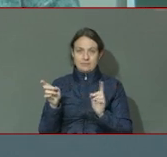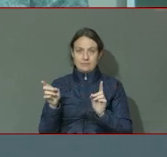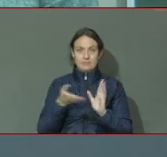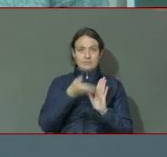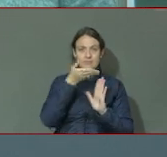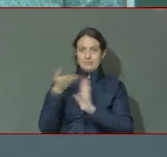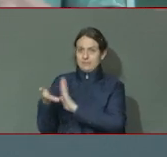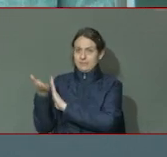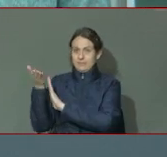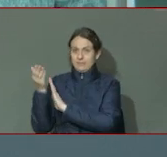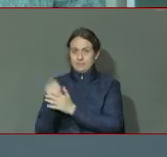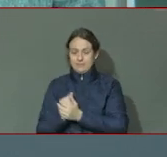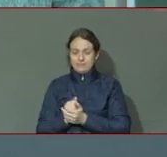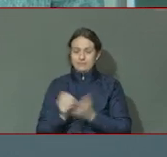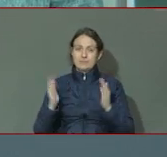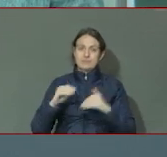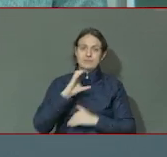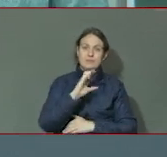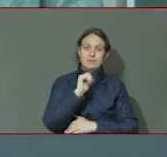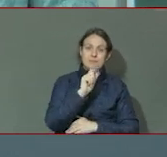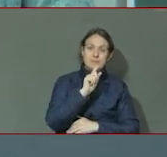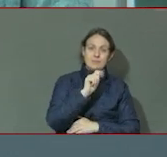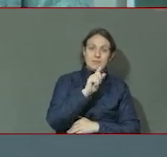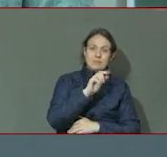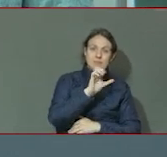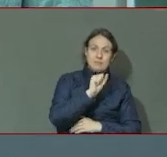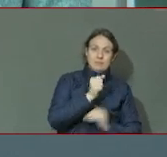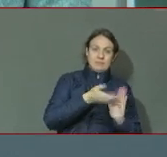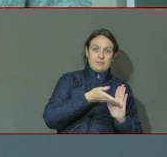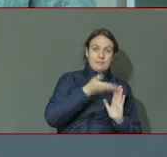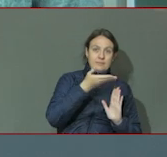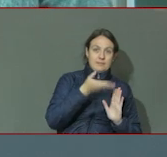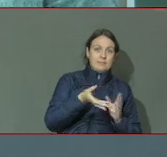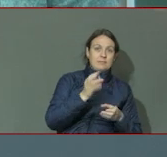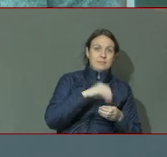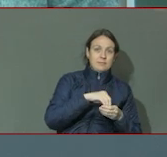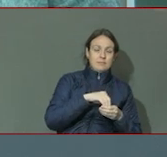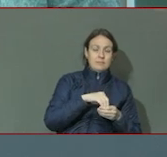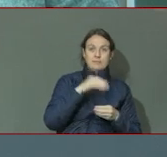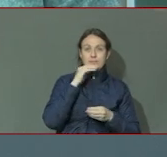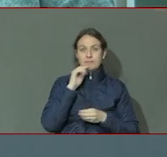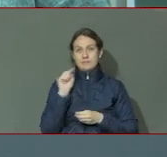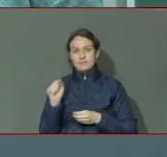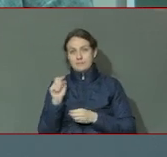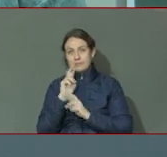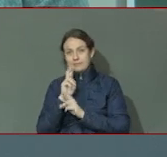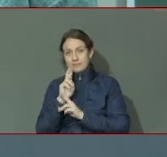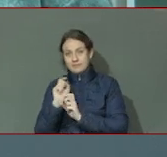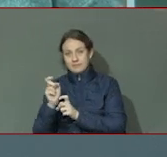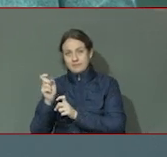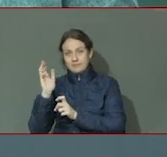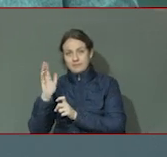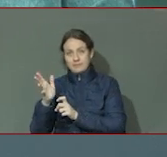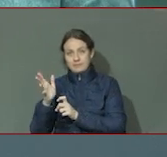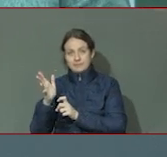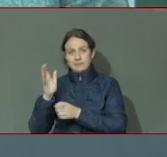Then catalyst, if I add the catalyst, it increases the rate because I lower the